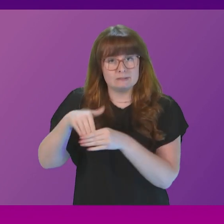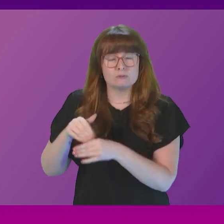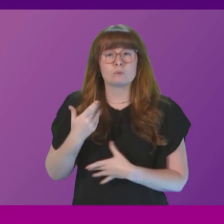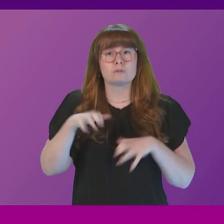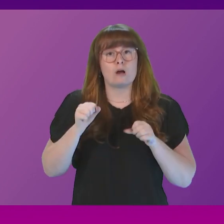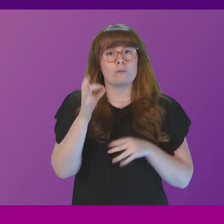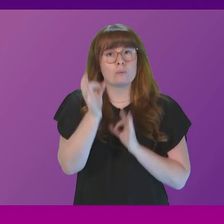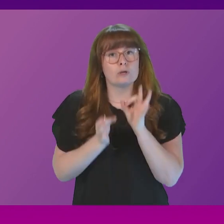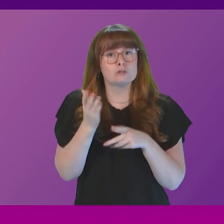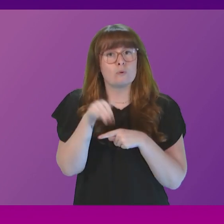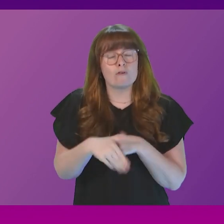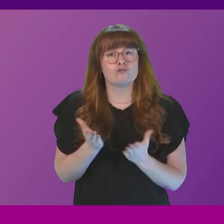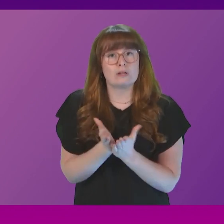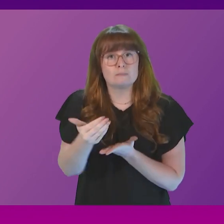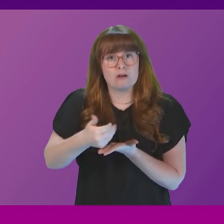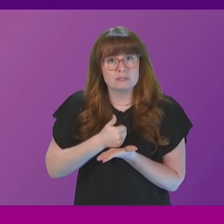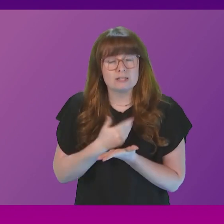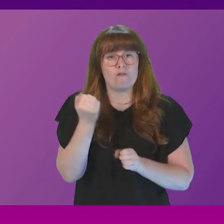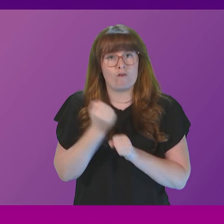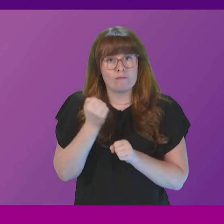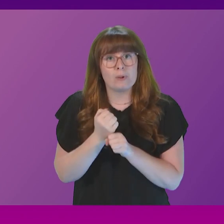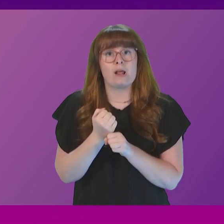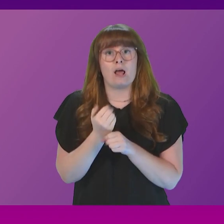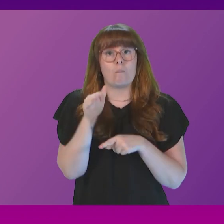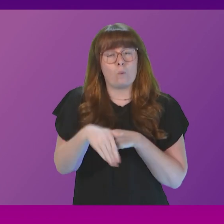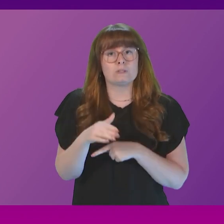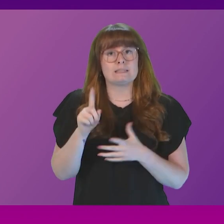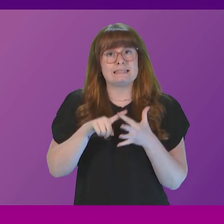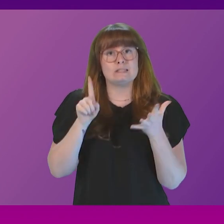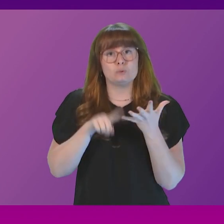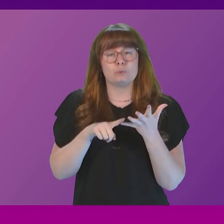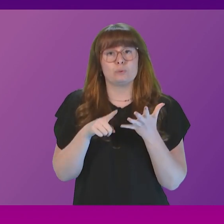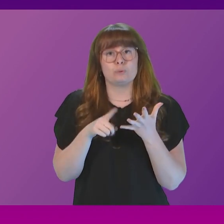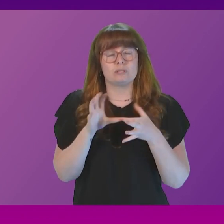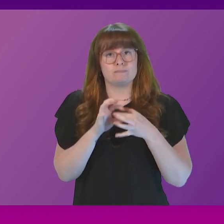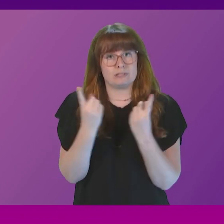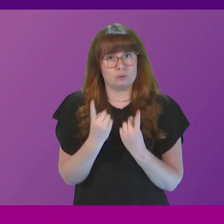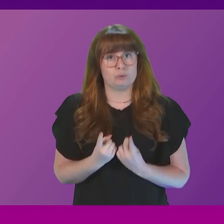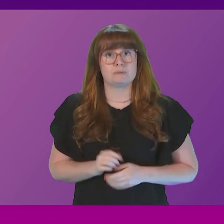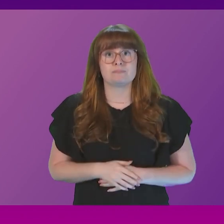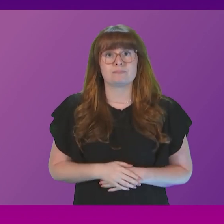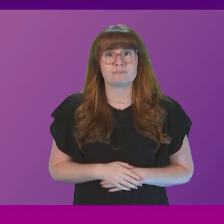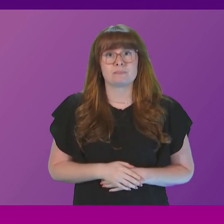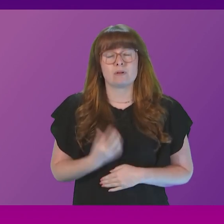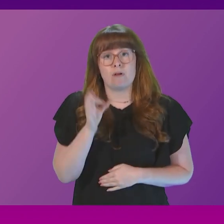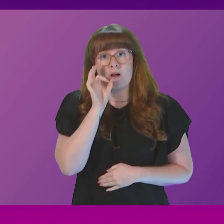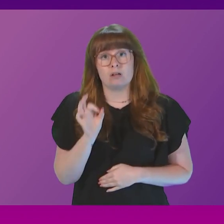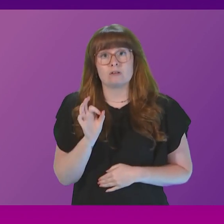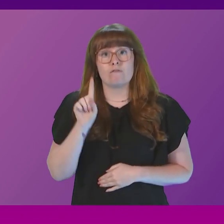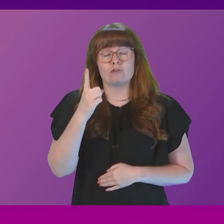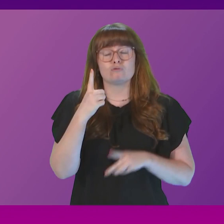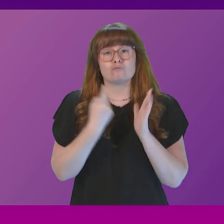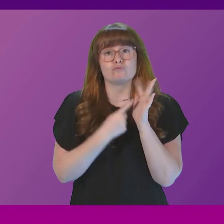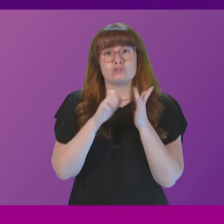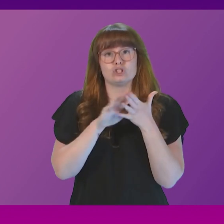around transparency of government and post-EU issues. And I will invite first Richard